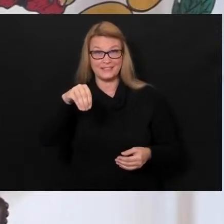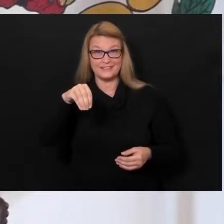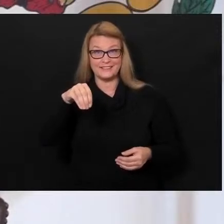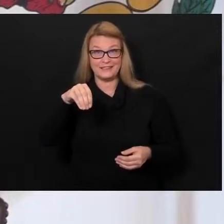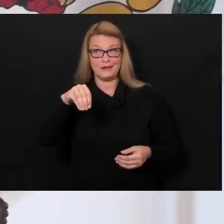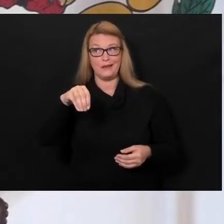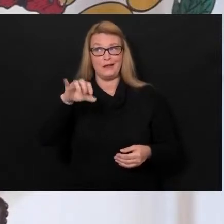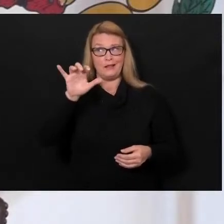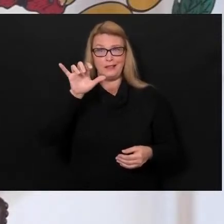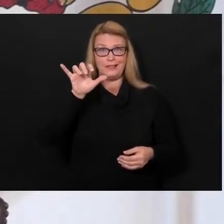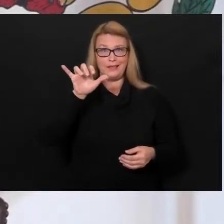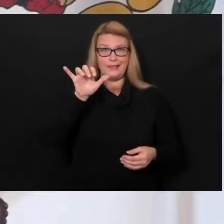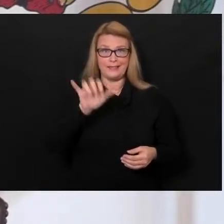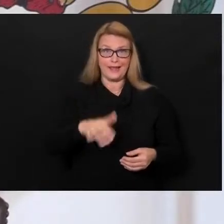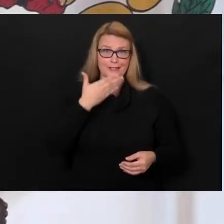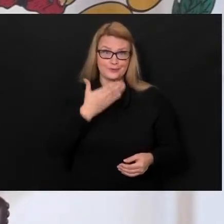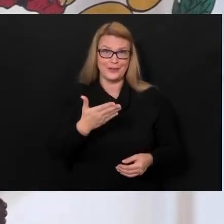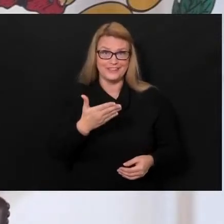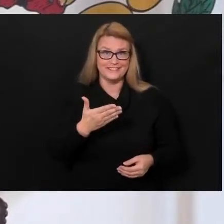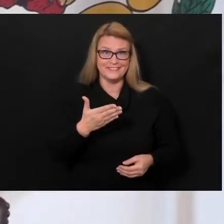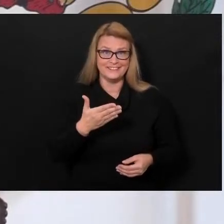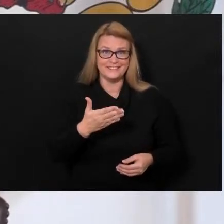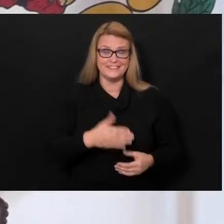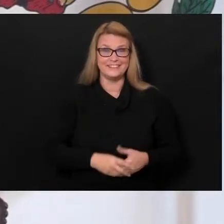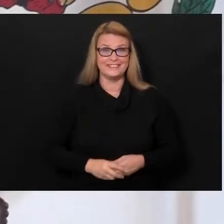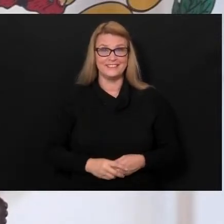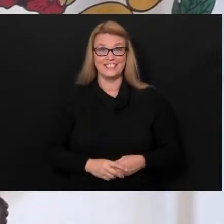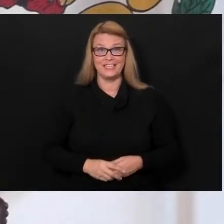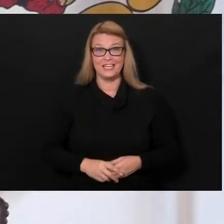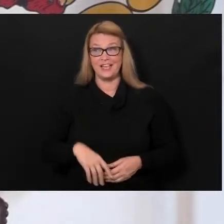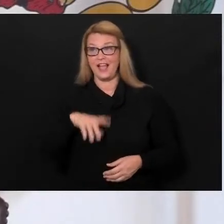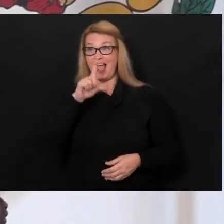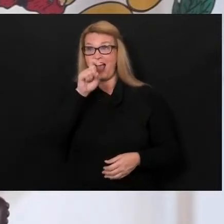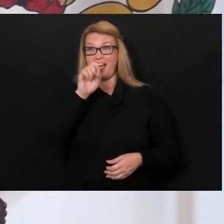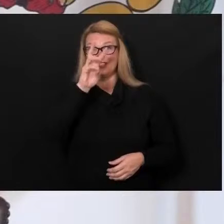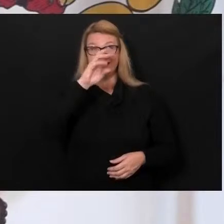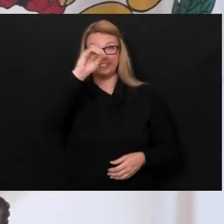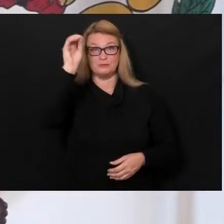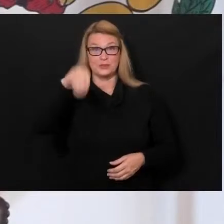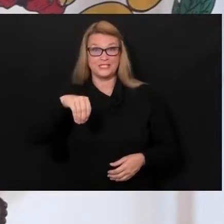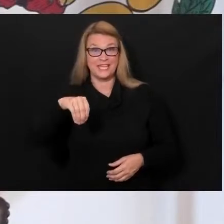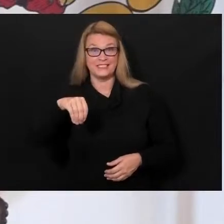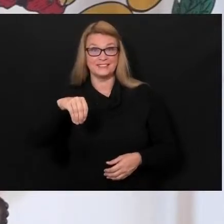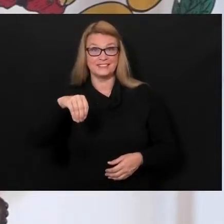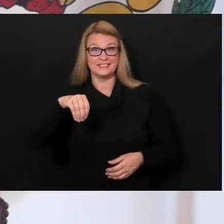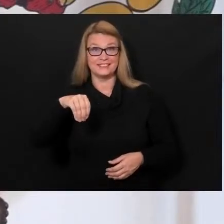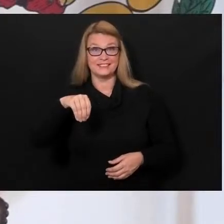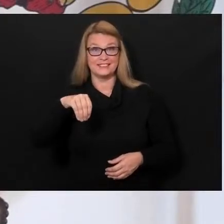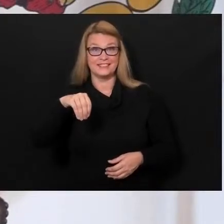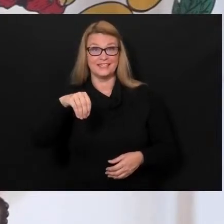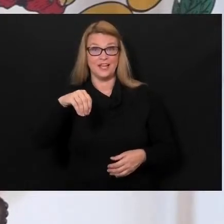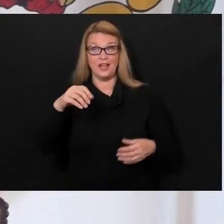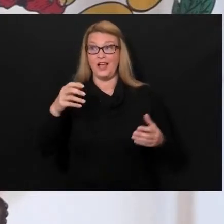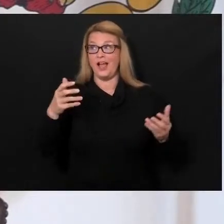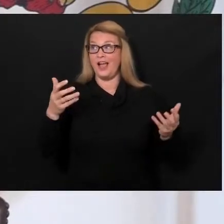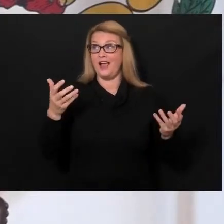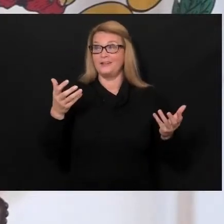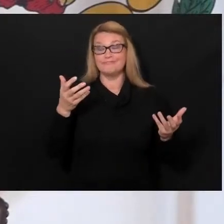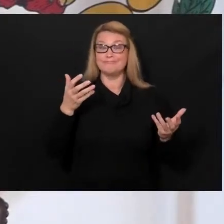got, you're doing pretty dadgum good. You know, if you're doing 106.4% of what you